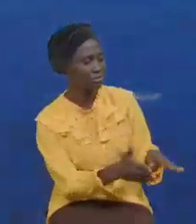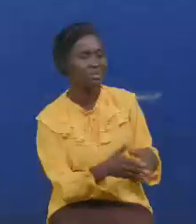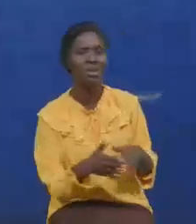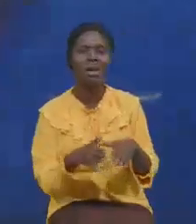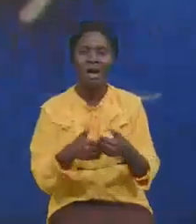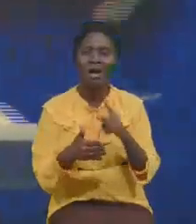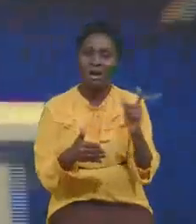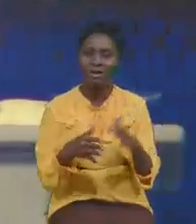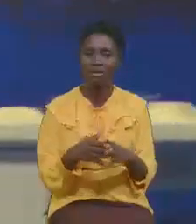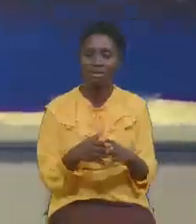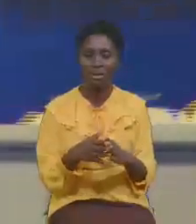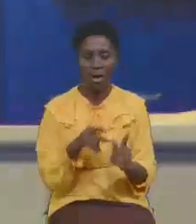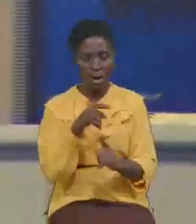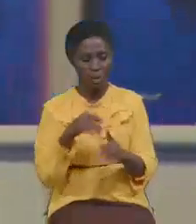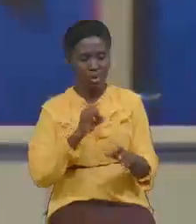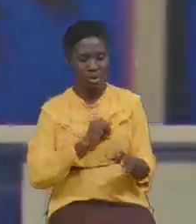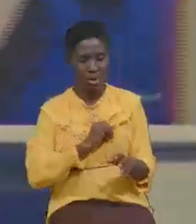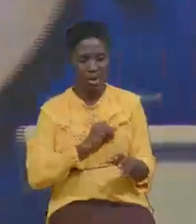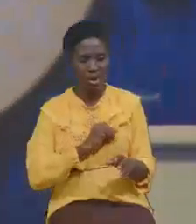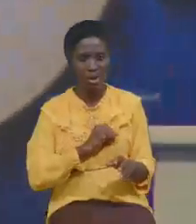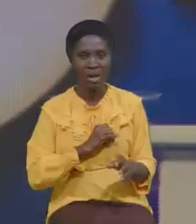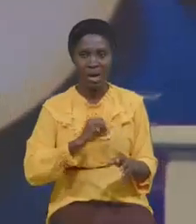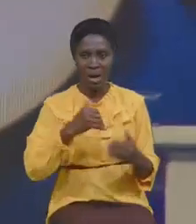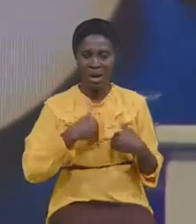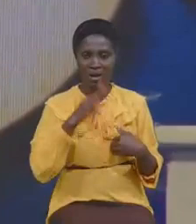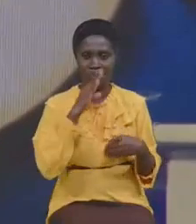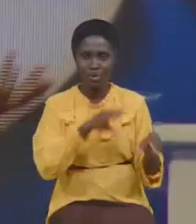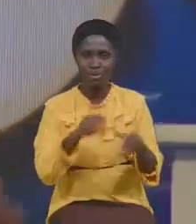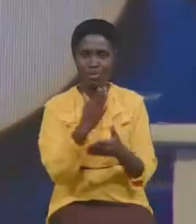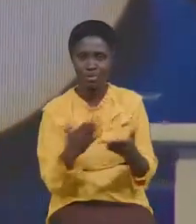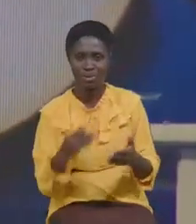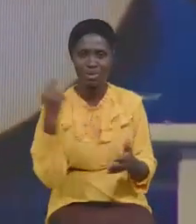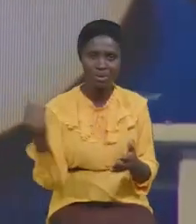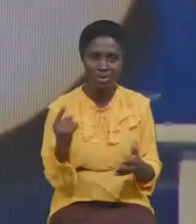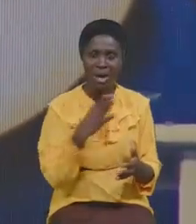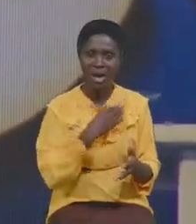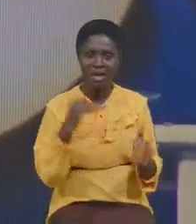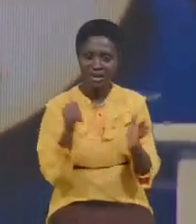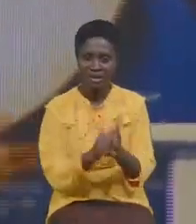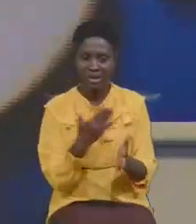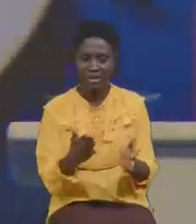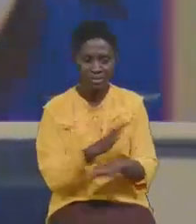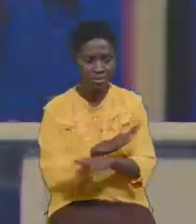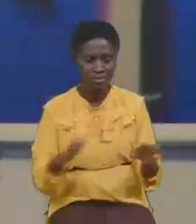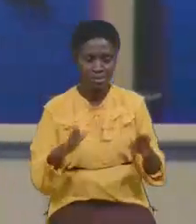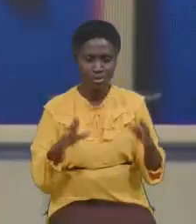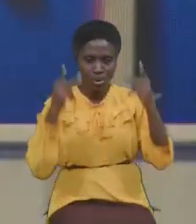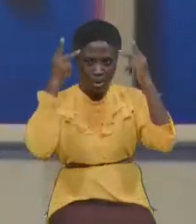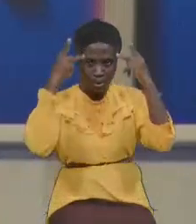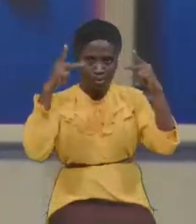When I've been doing something and the thing did not prosper me. I've been doing